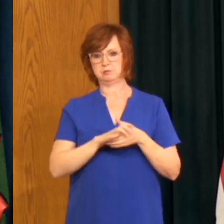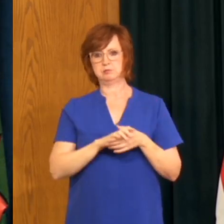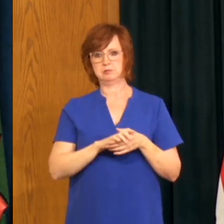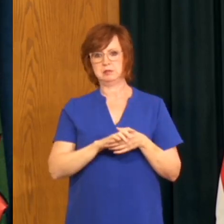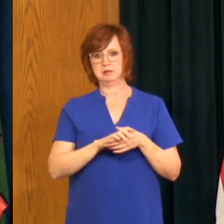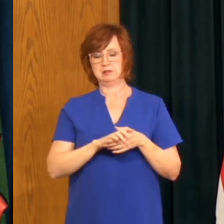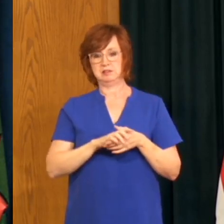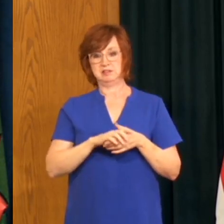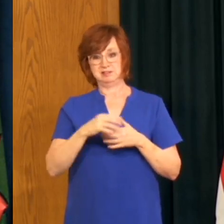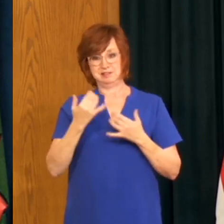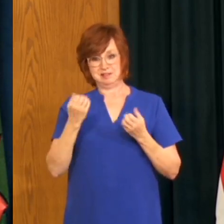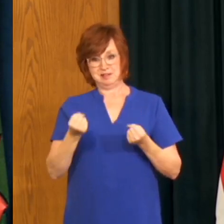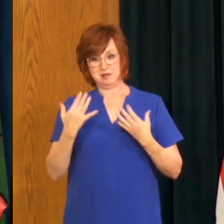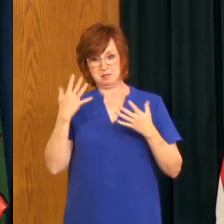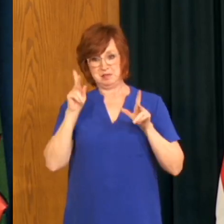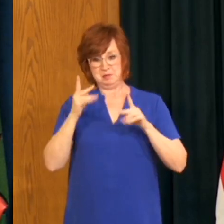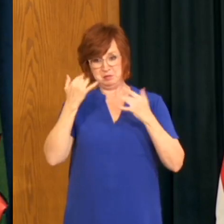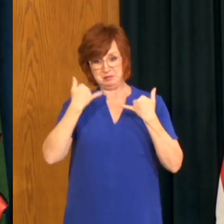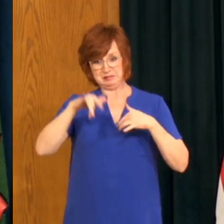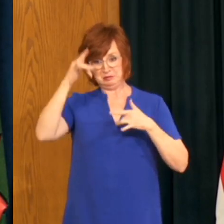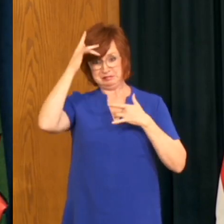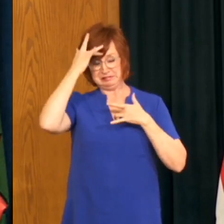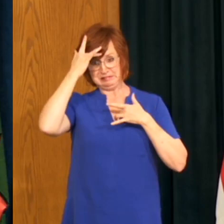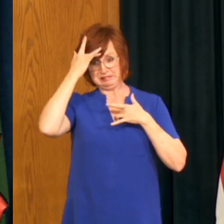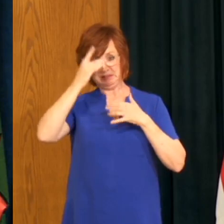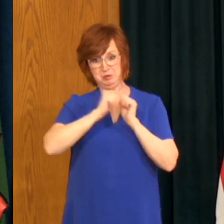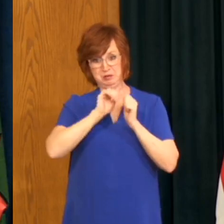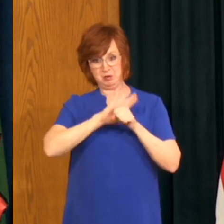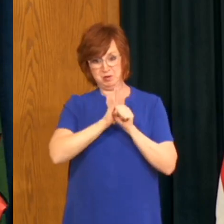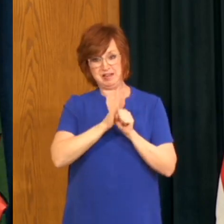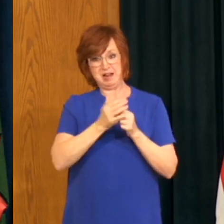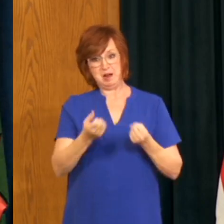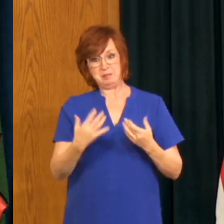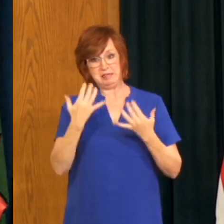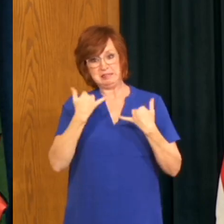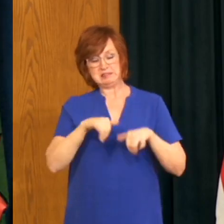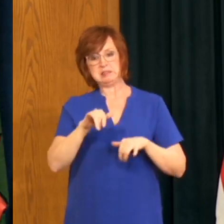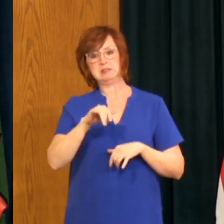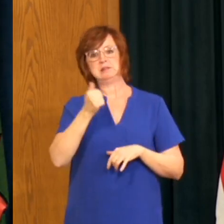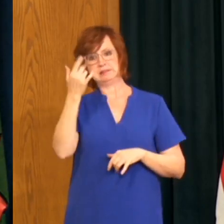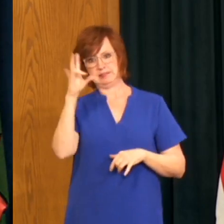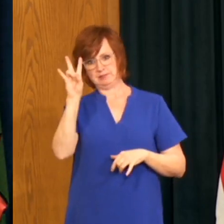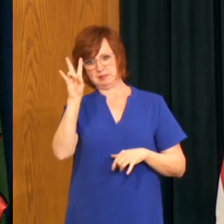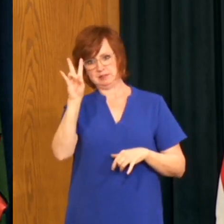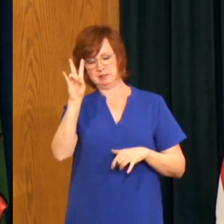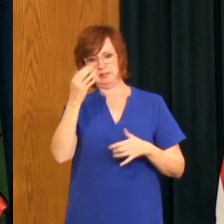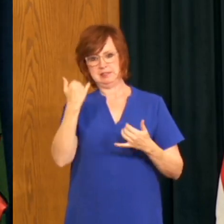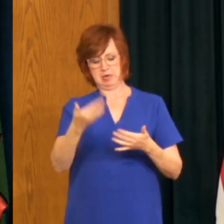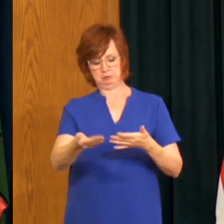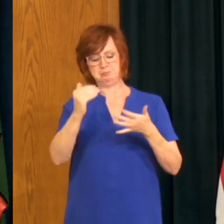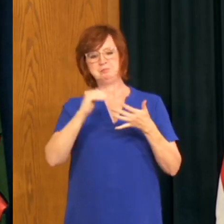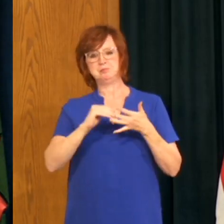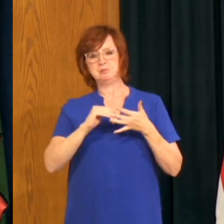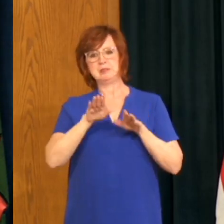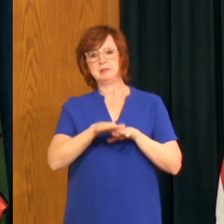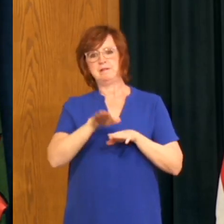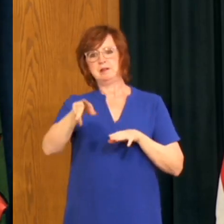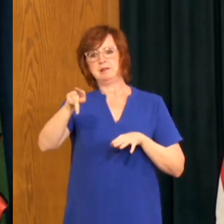to 17 active cases in Saskatchewan, and we are moving ahead with Phase 3 of the Reopen Saskatchewan